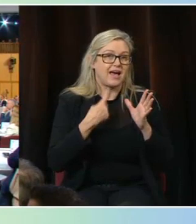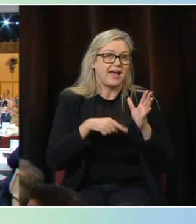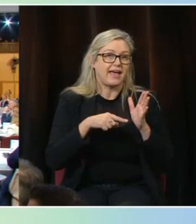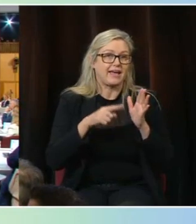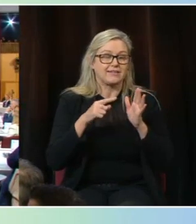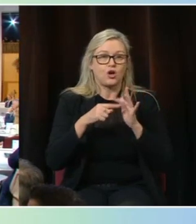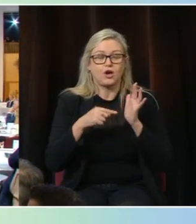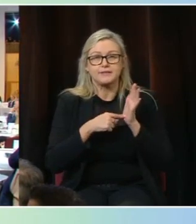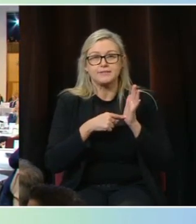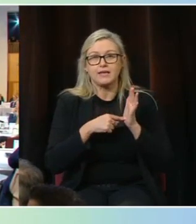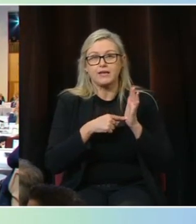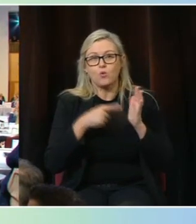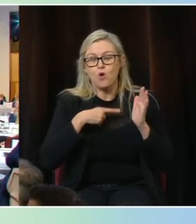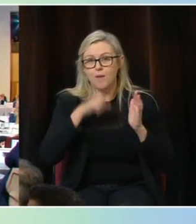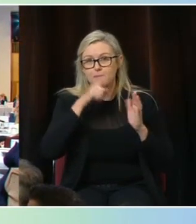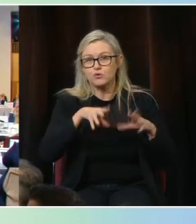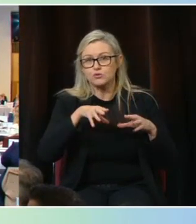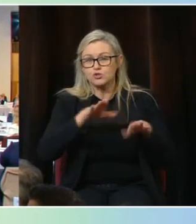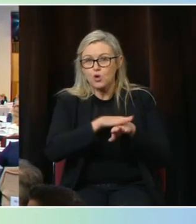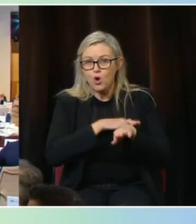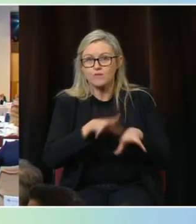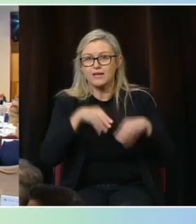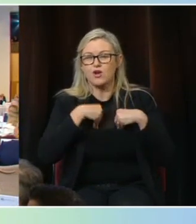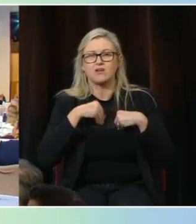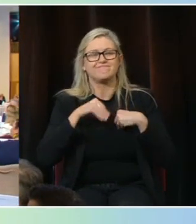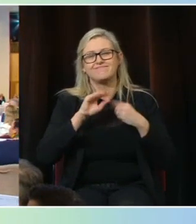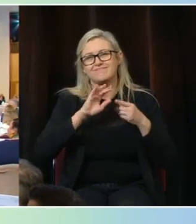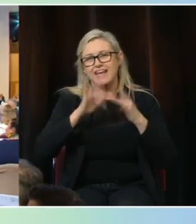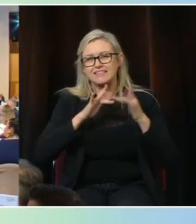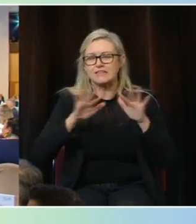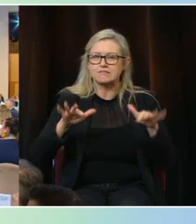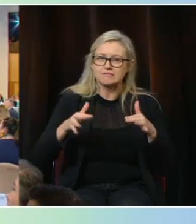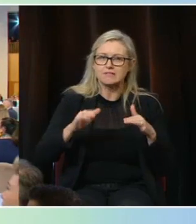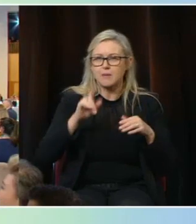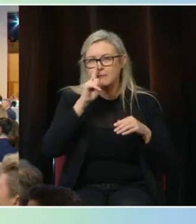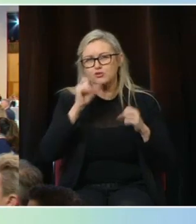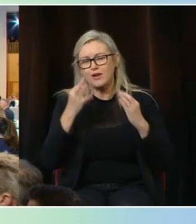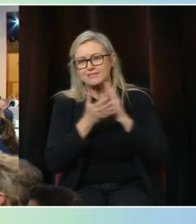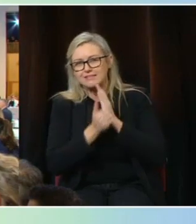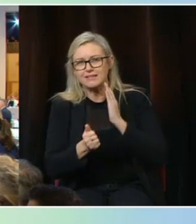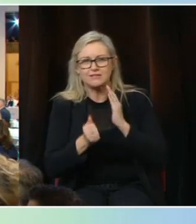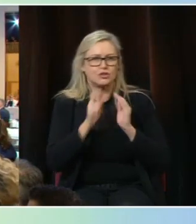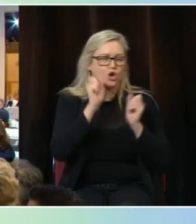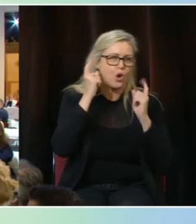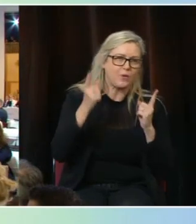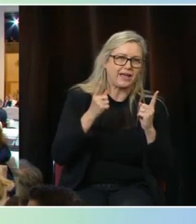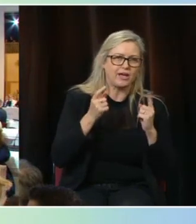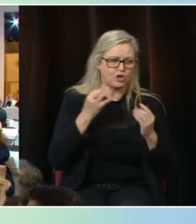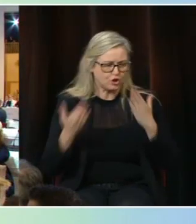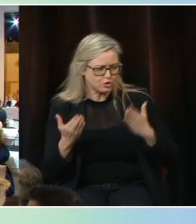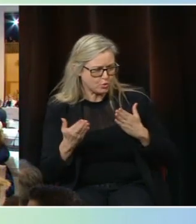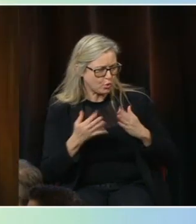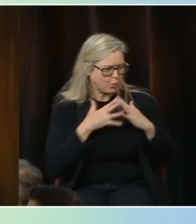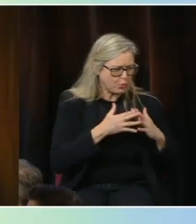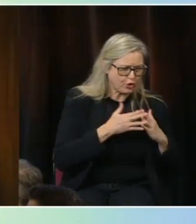Australian businesses are inadequate internet lack of skills limited awareness and uncertainty about the costs and benefits of these new